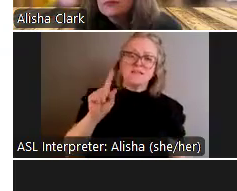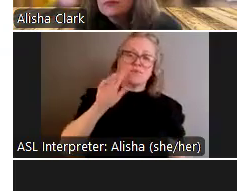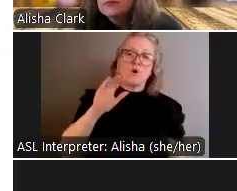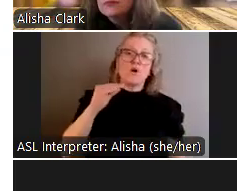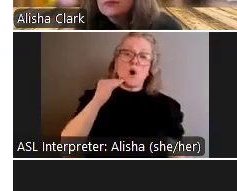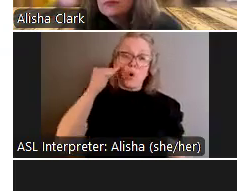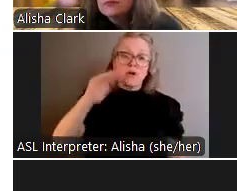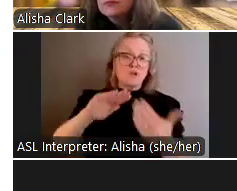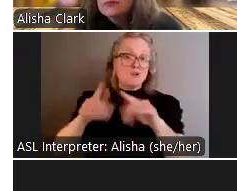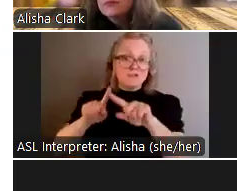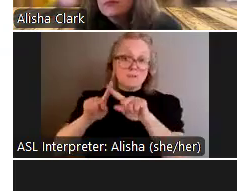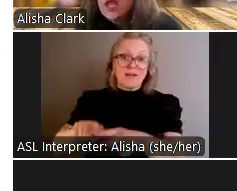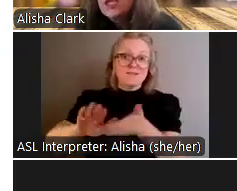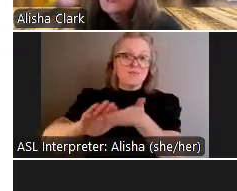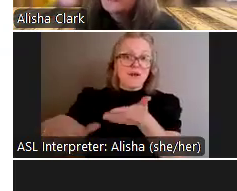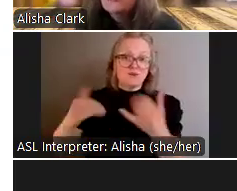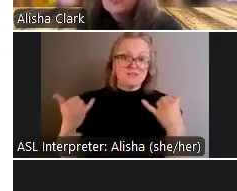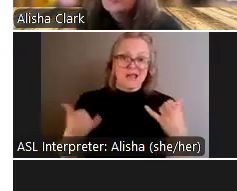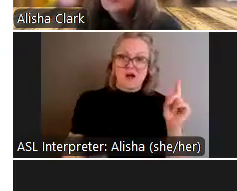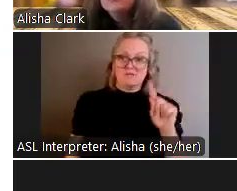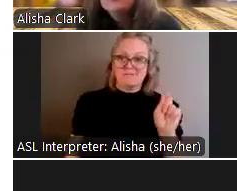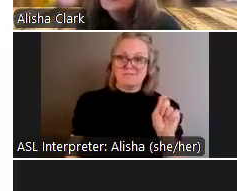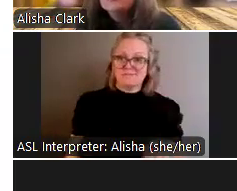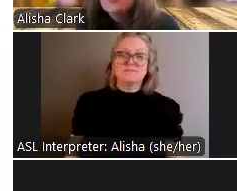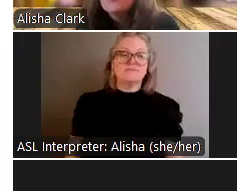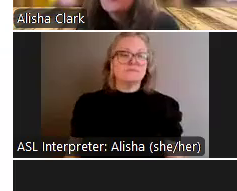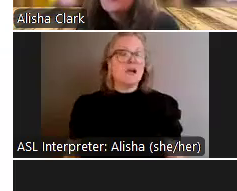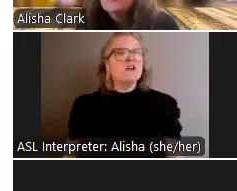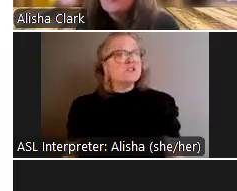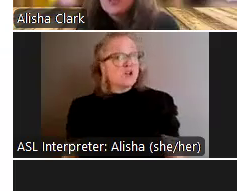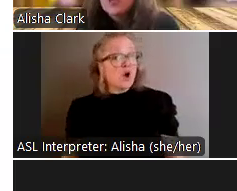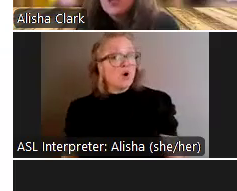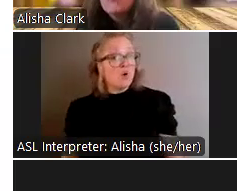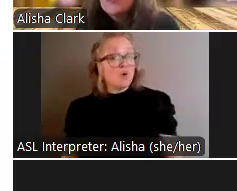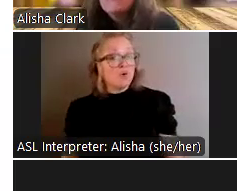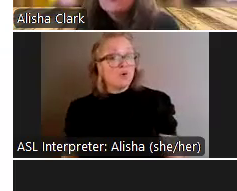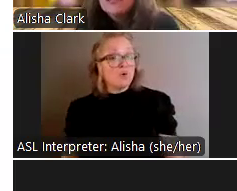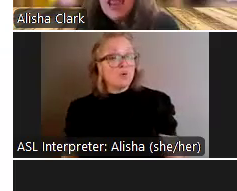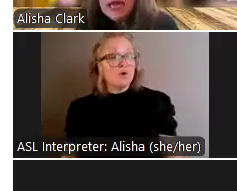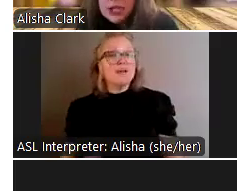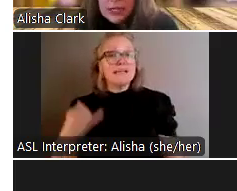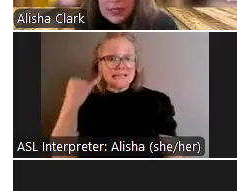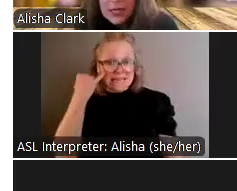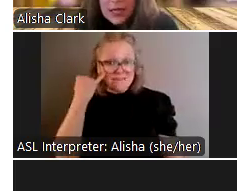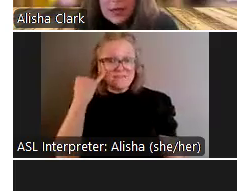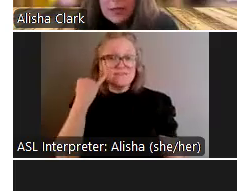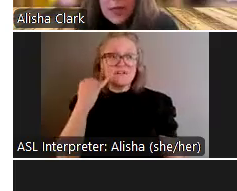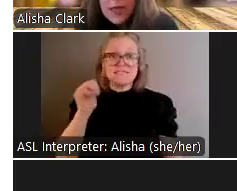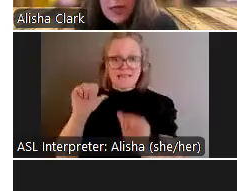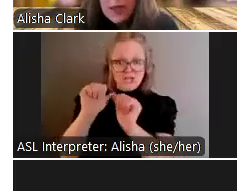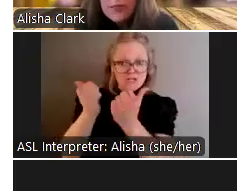now? So If it's an